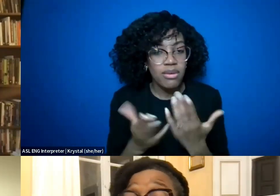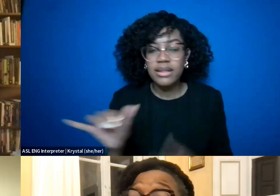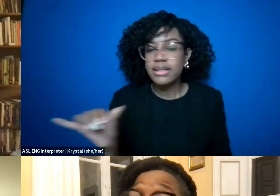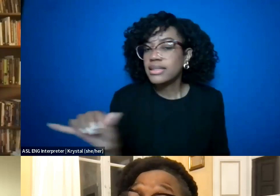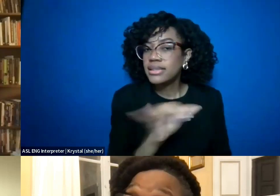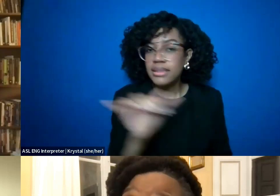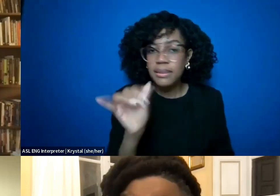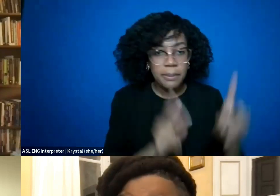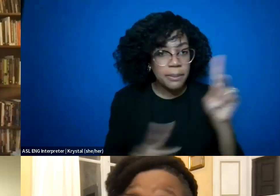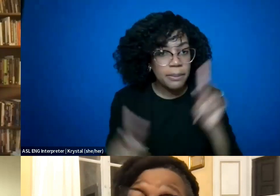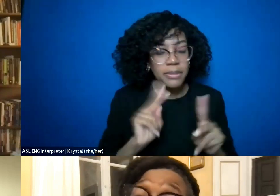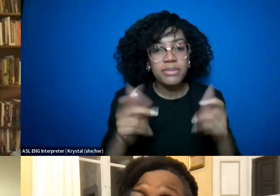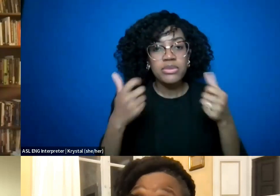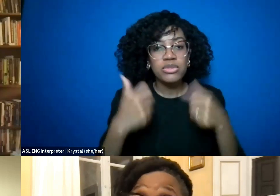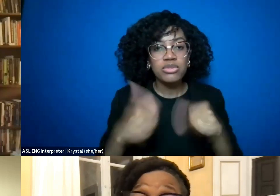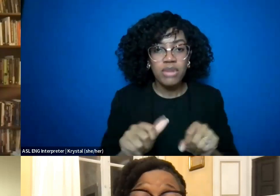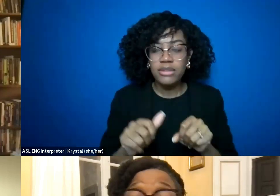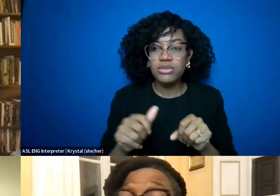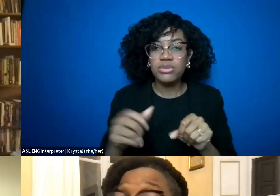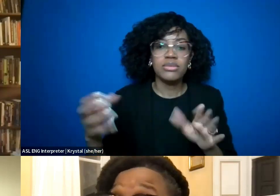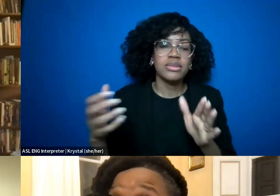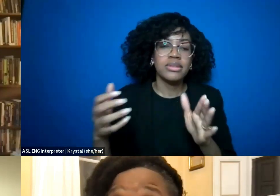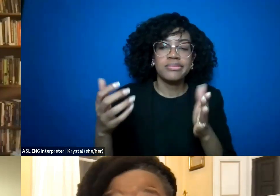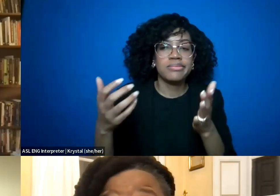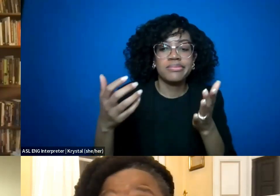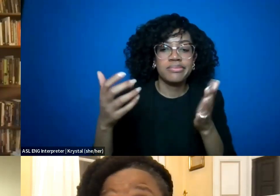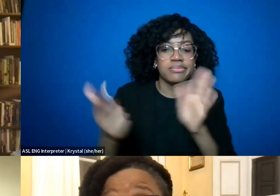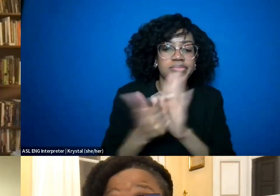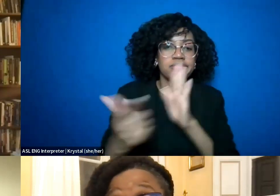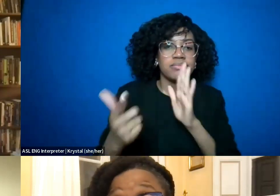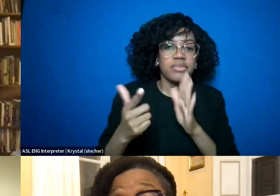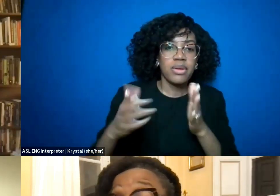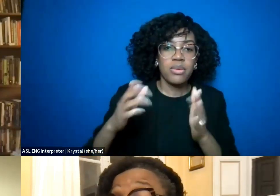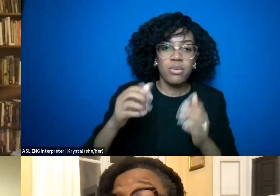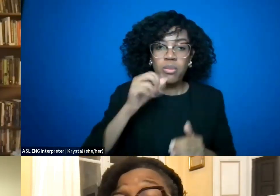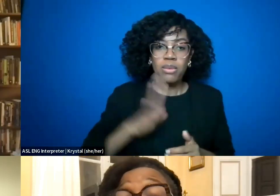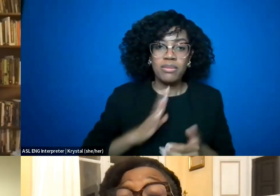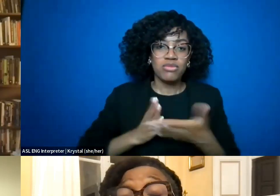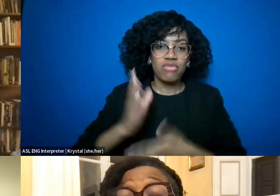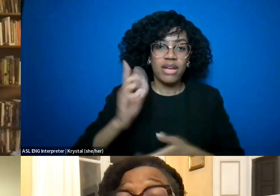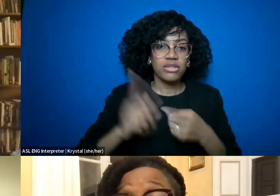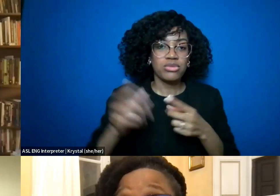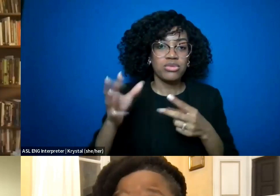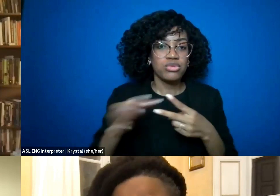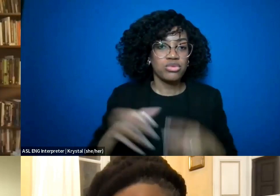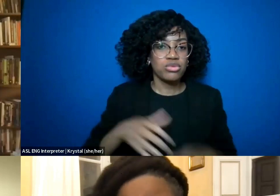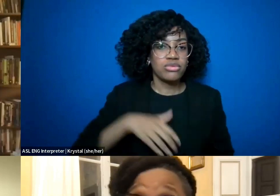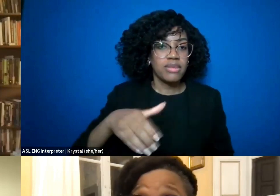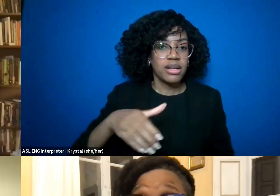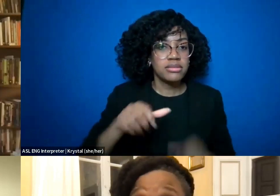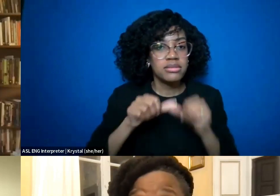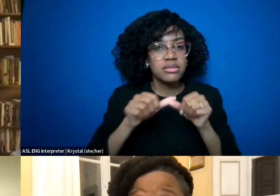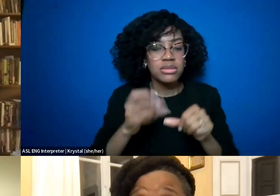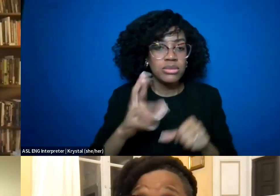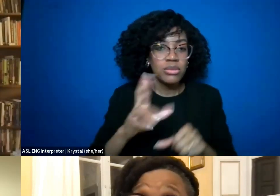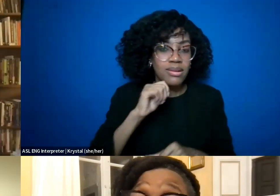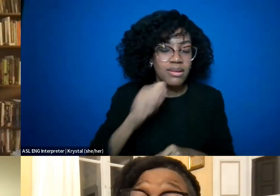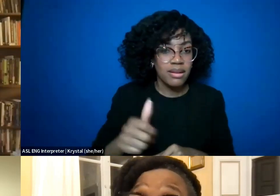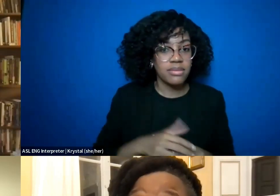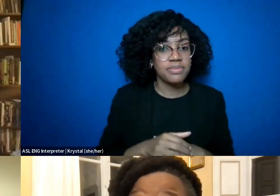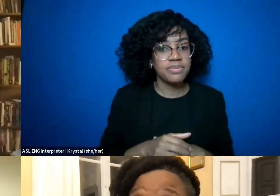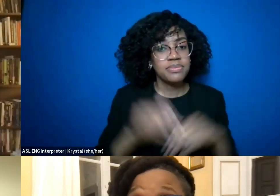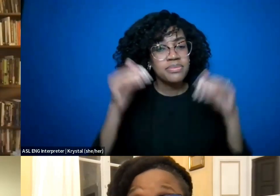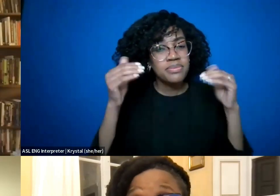to choose. They are the same elements across all of these different states. So it behooves us